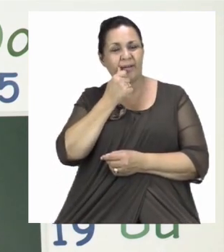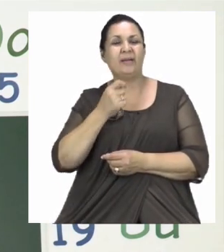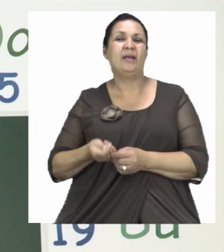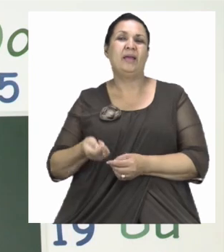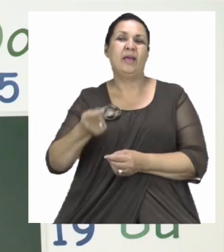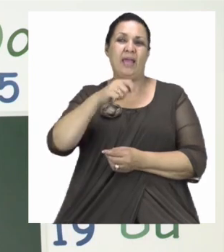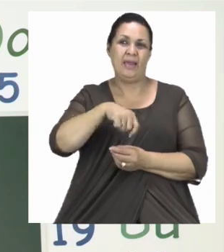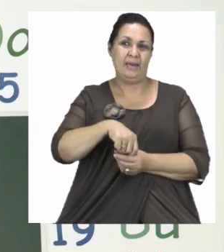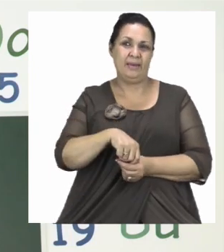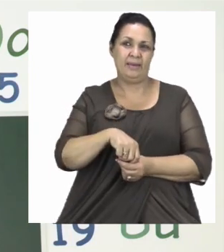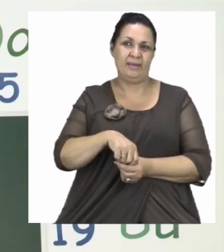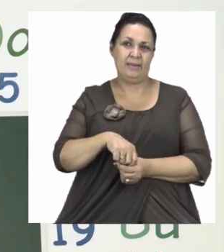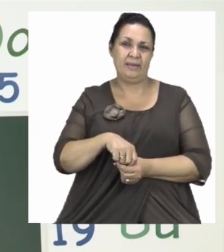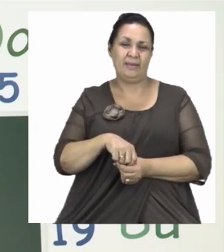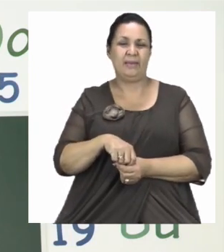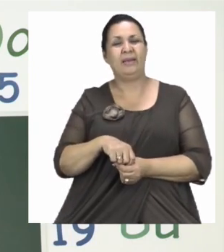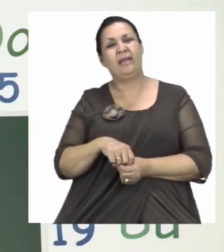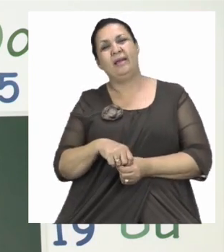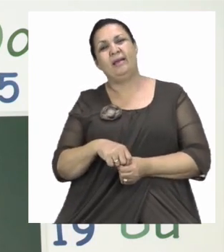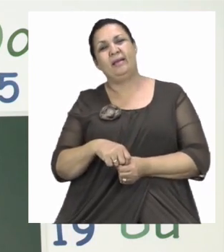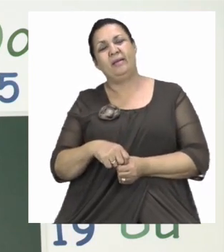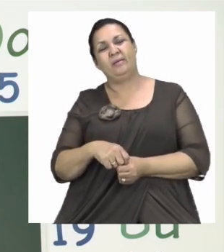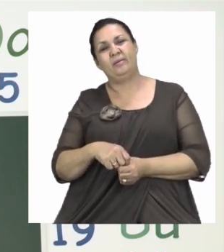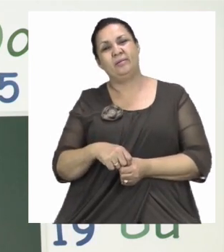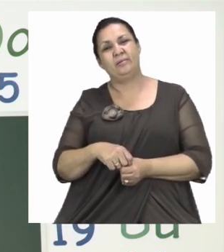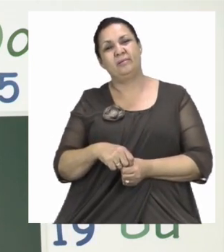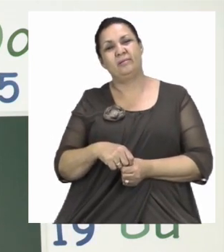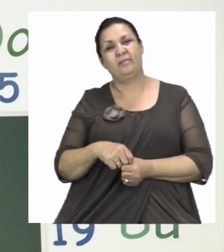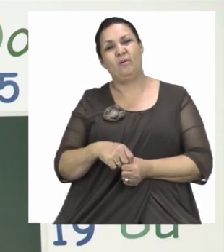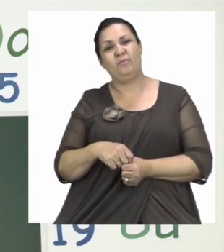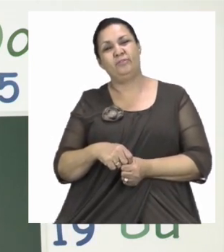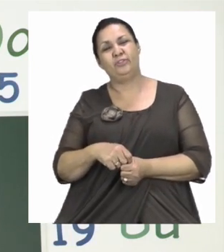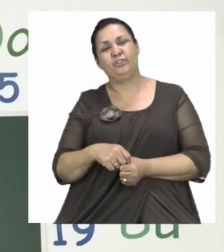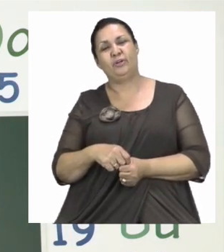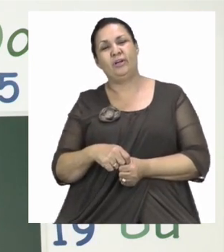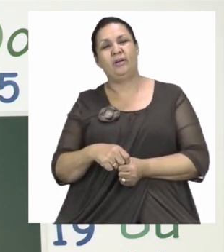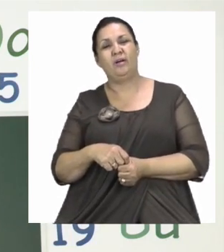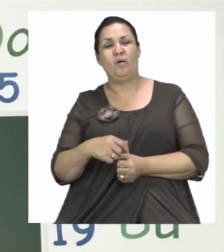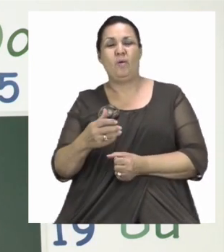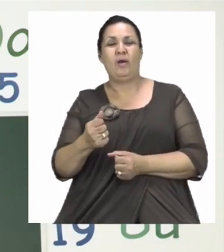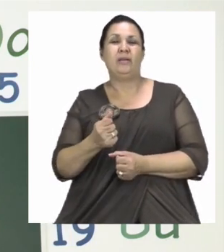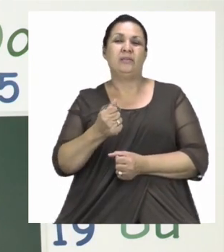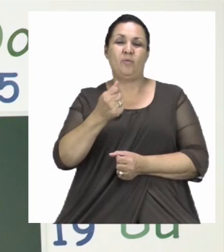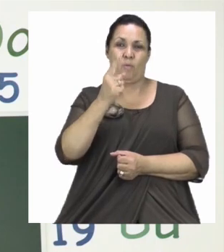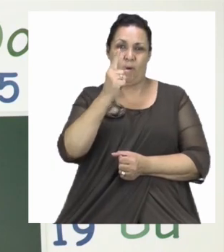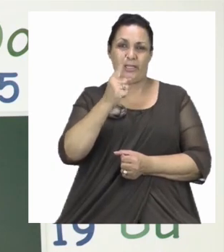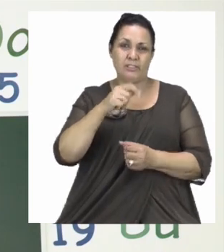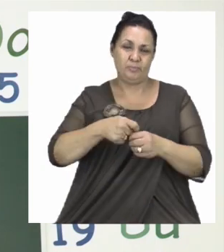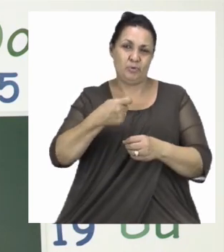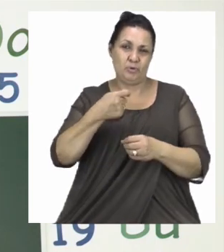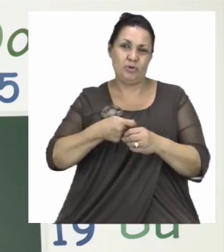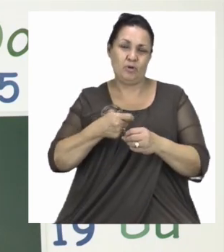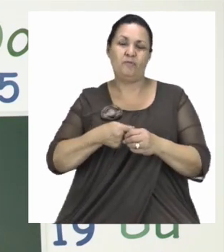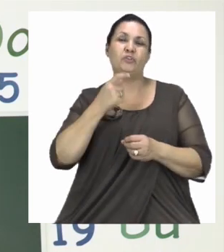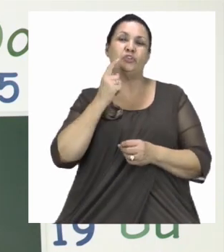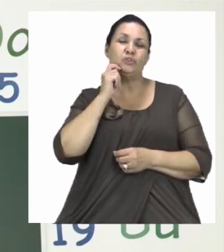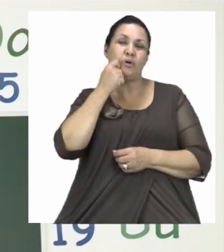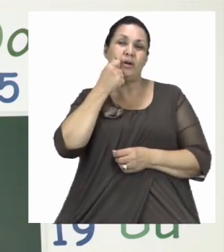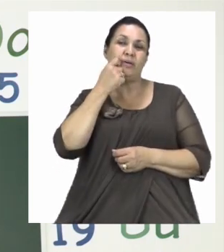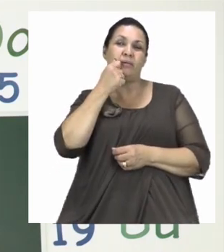And then I'm going to take 1 spoon of sugar. So we